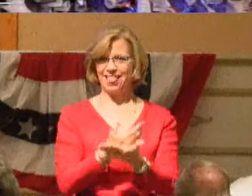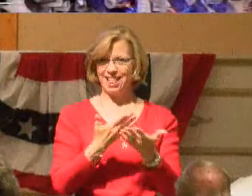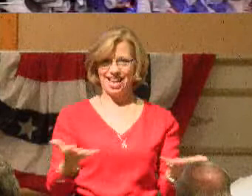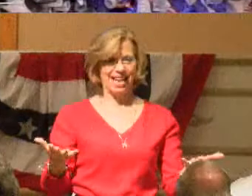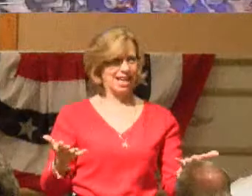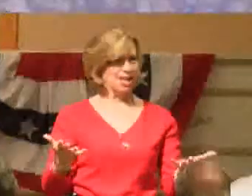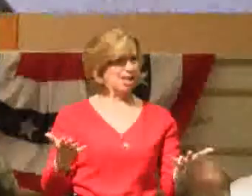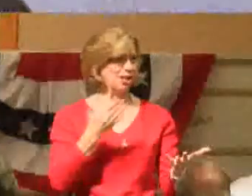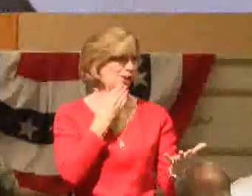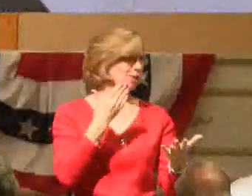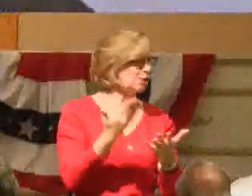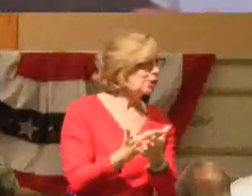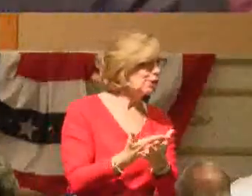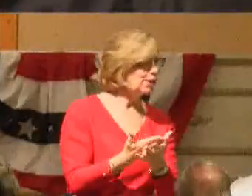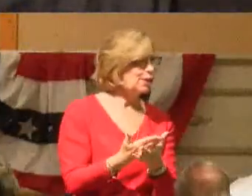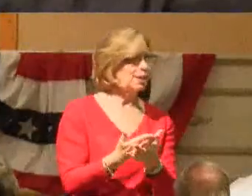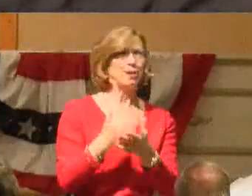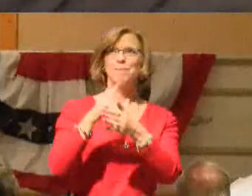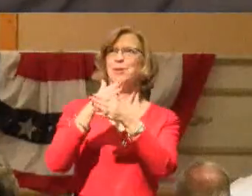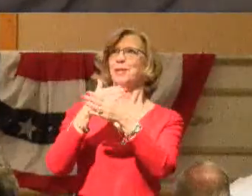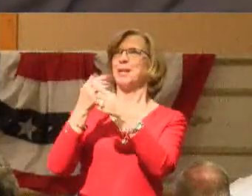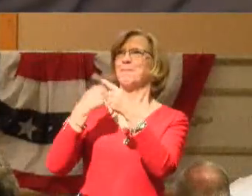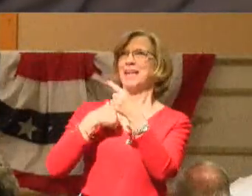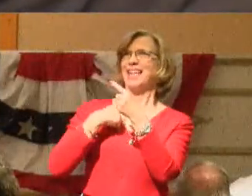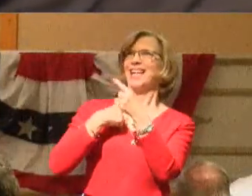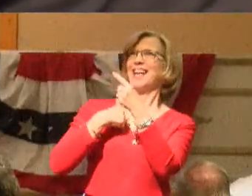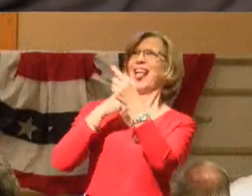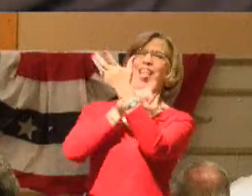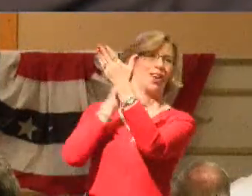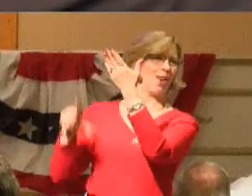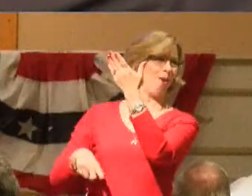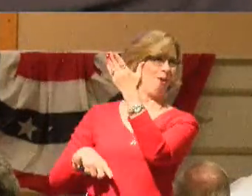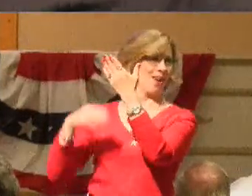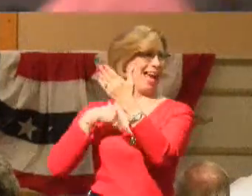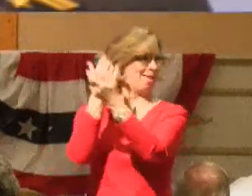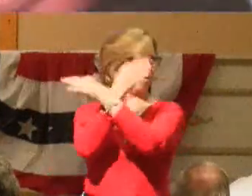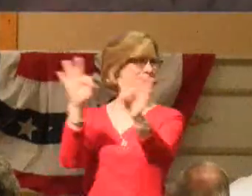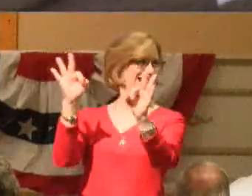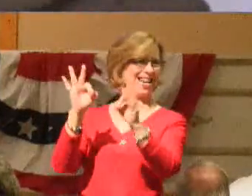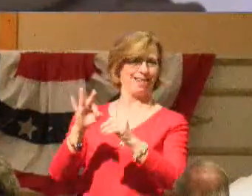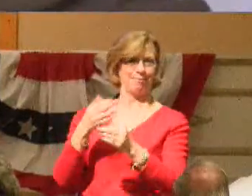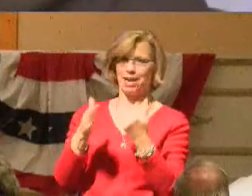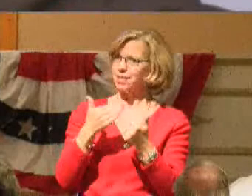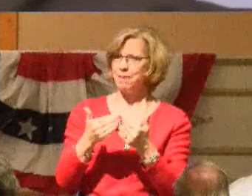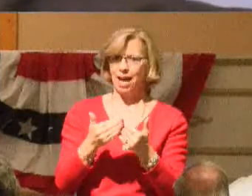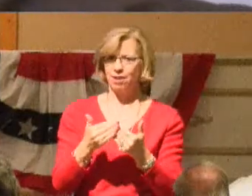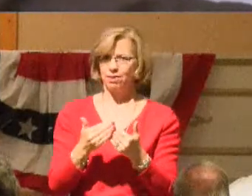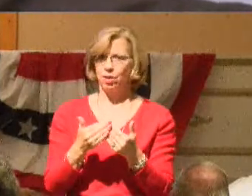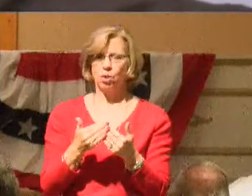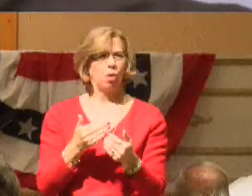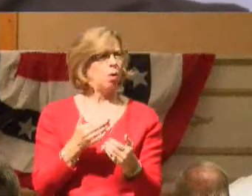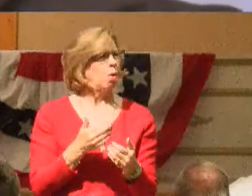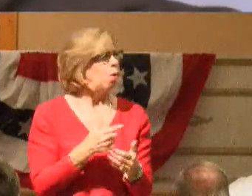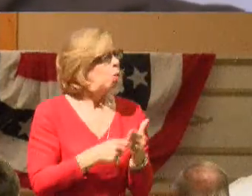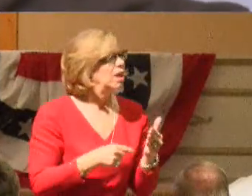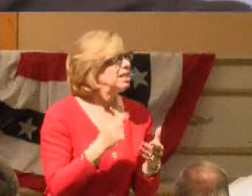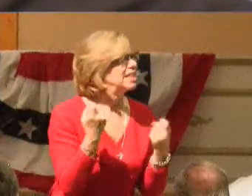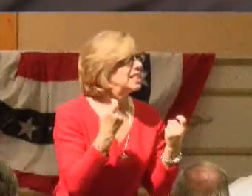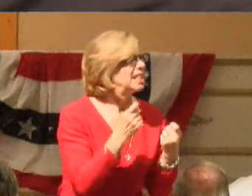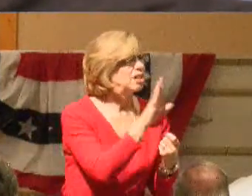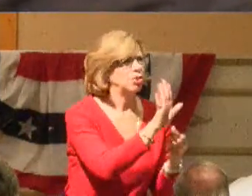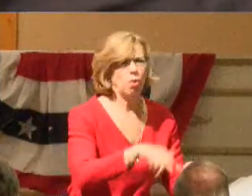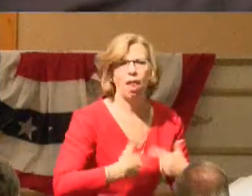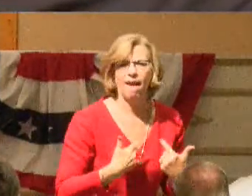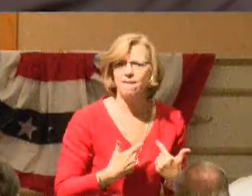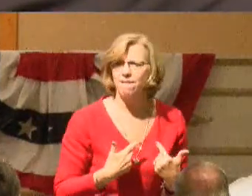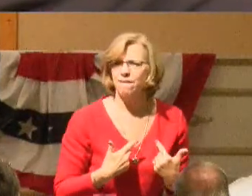me and the Lord. I am free. Doesn't matter what I've done. What sins are you talking about?